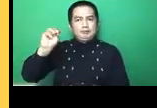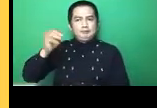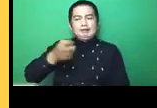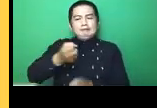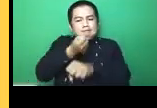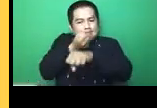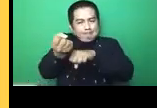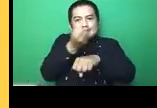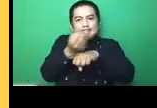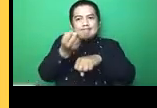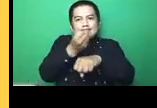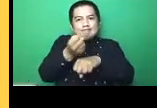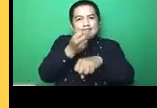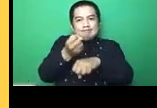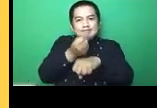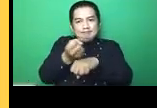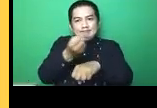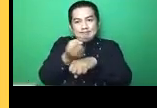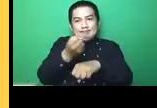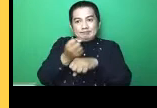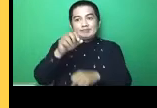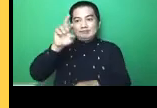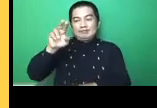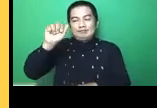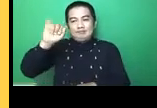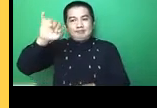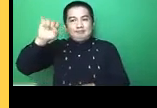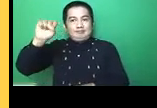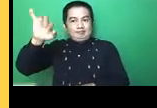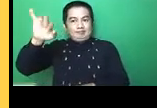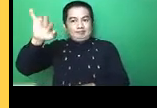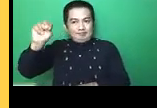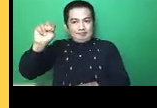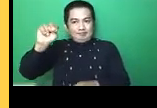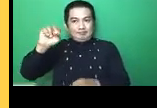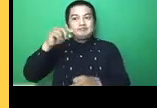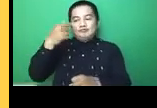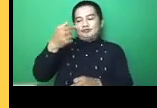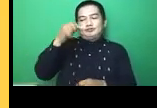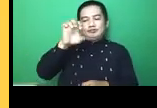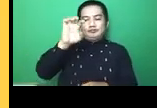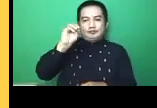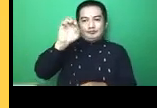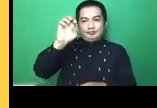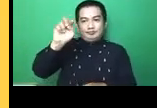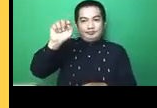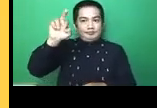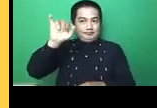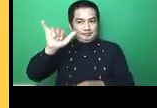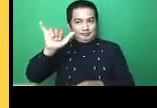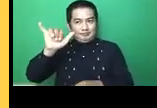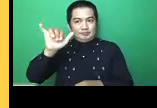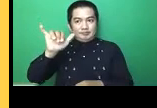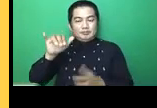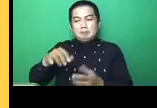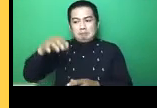resin in specific points, generating the geometry. And so the benefit is because we're using a beam of